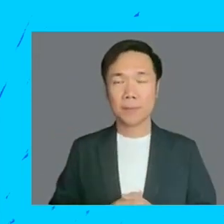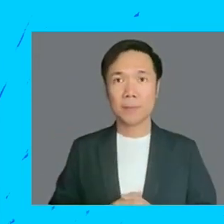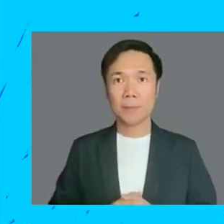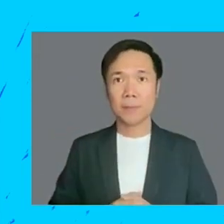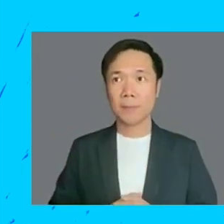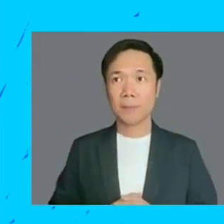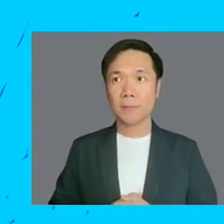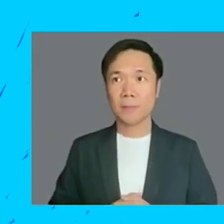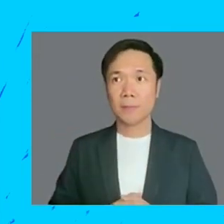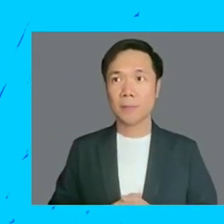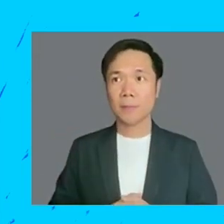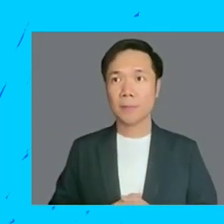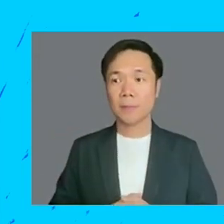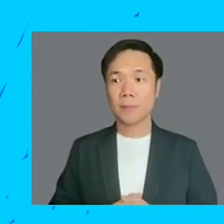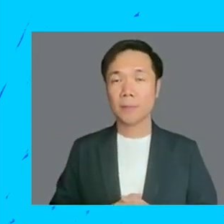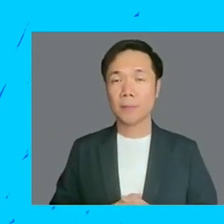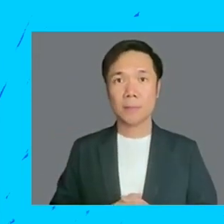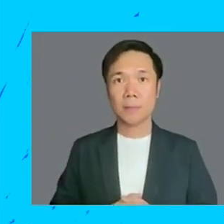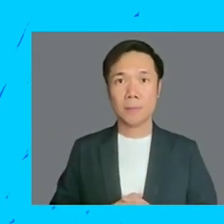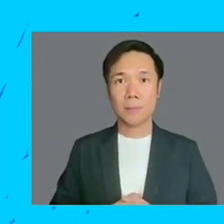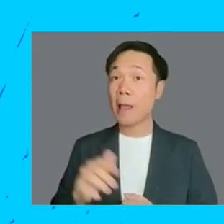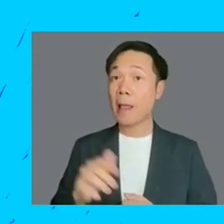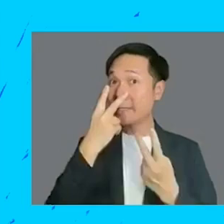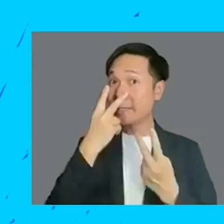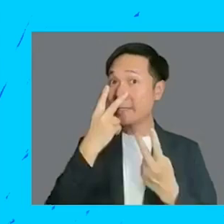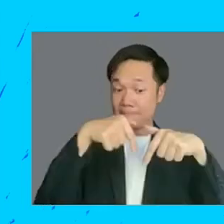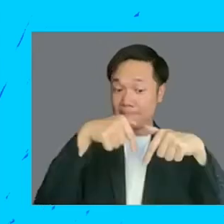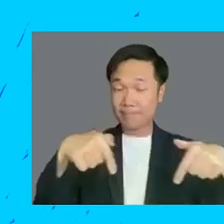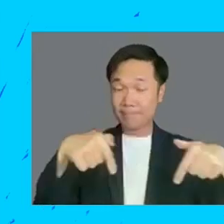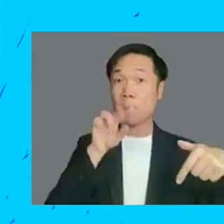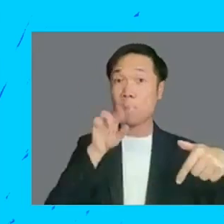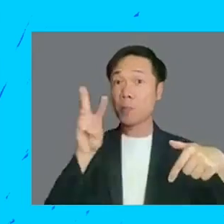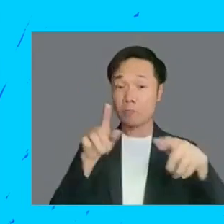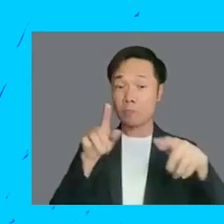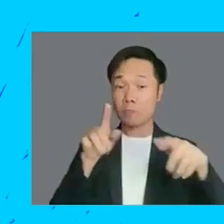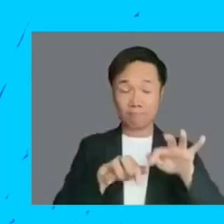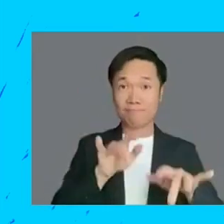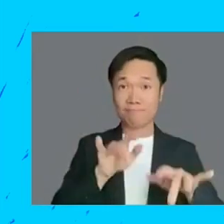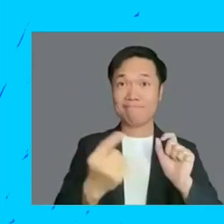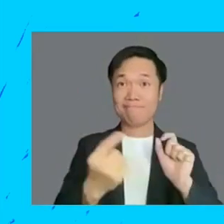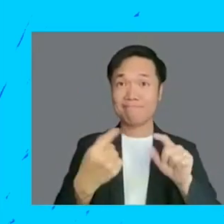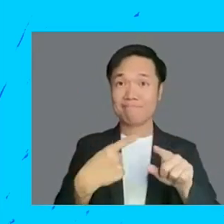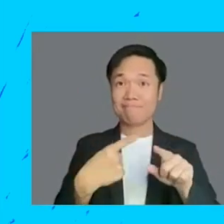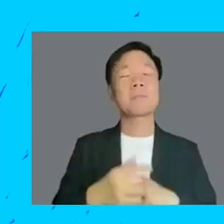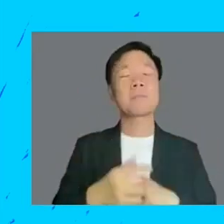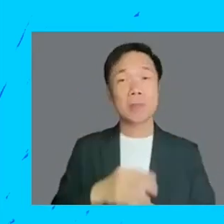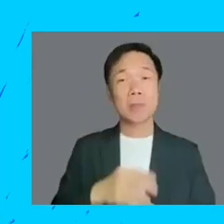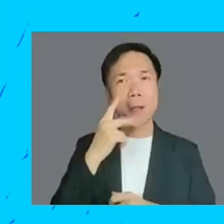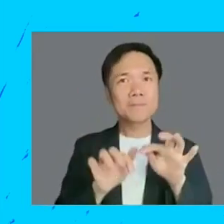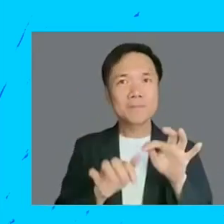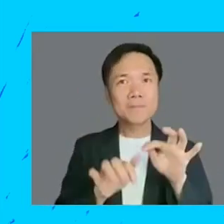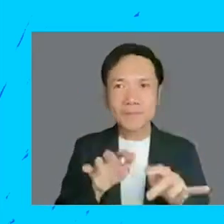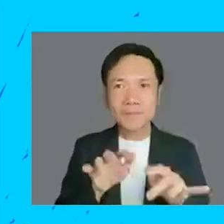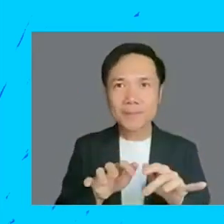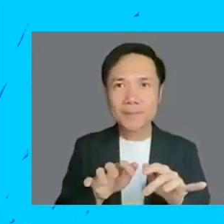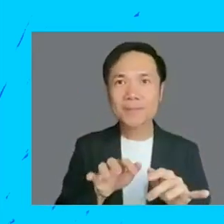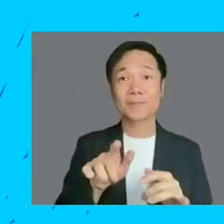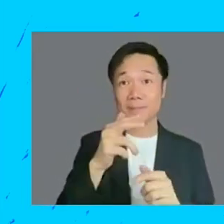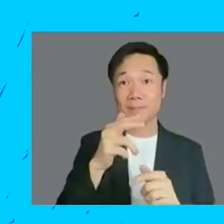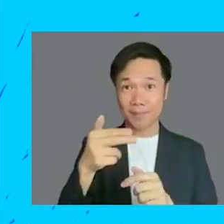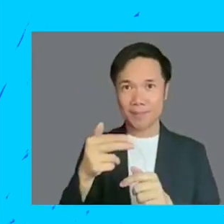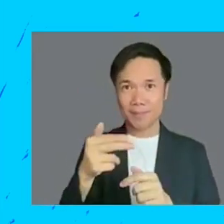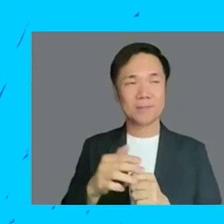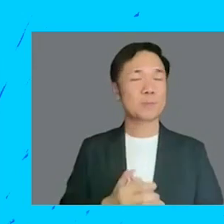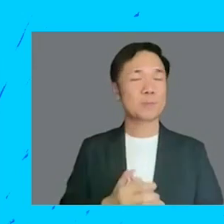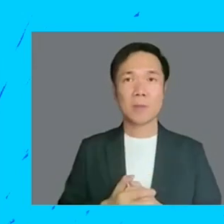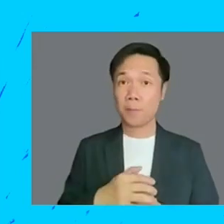There is a Metimeter link that has been shared in the chat. So kindly please go to the chat and type one, you